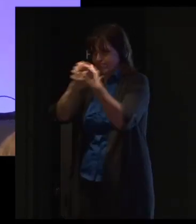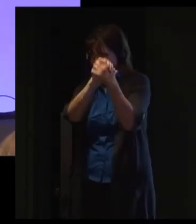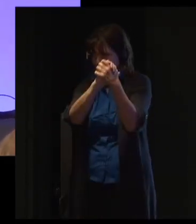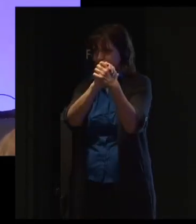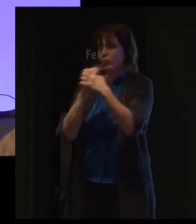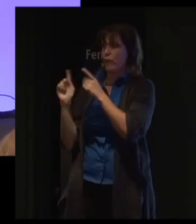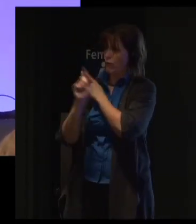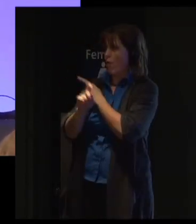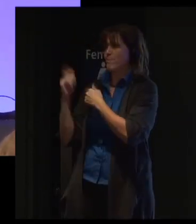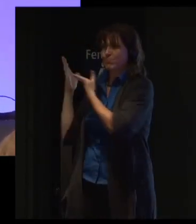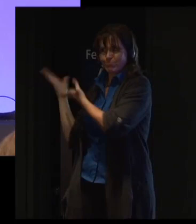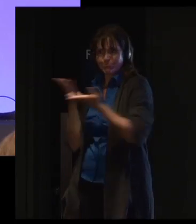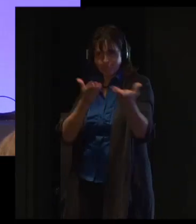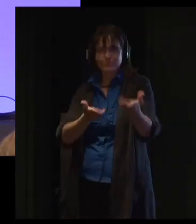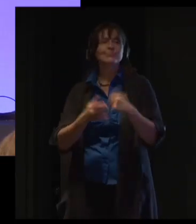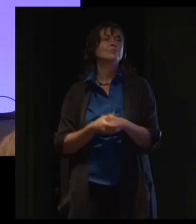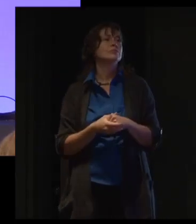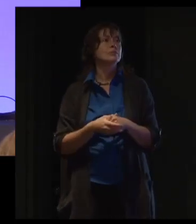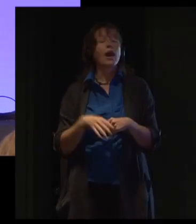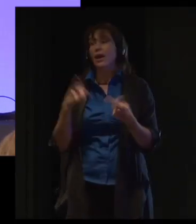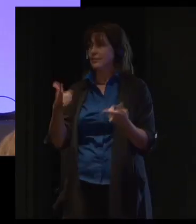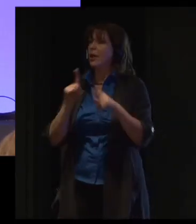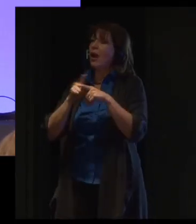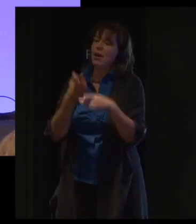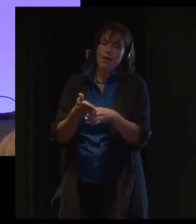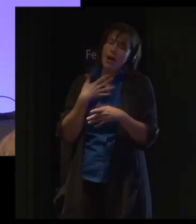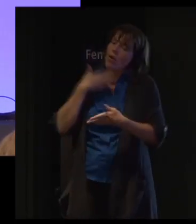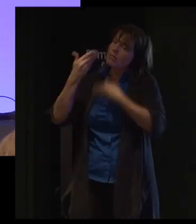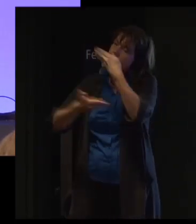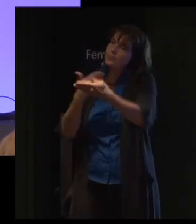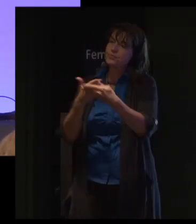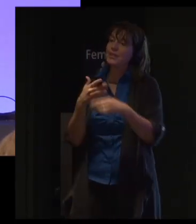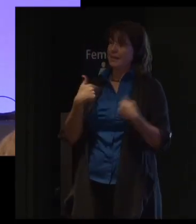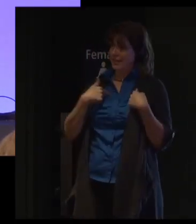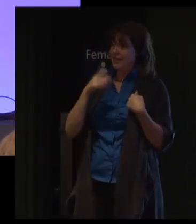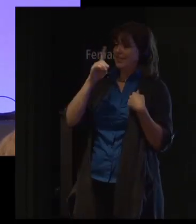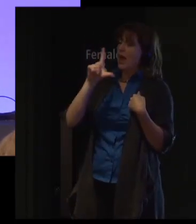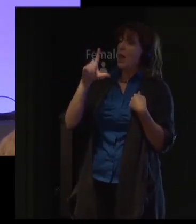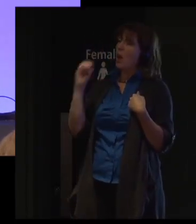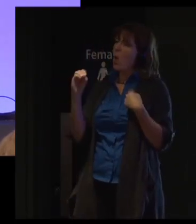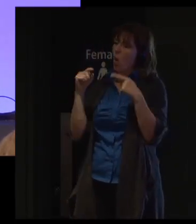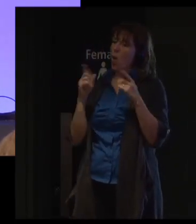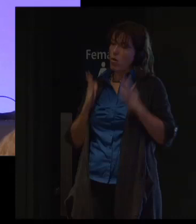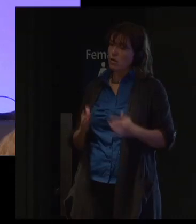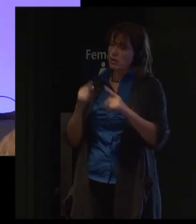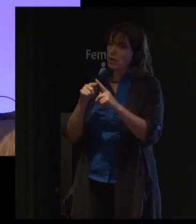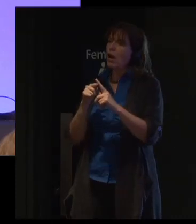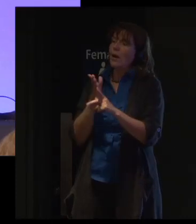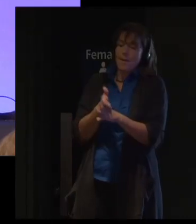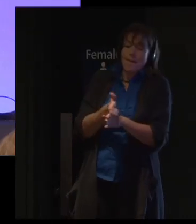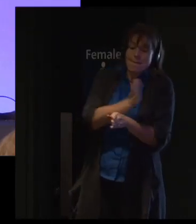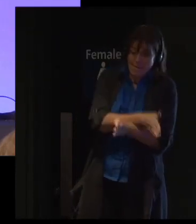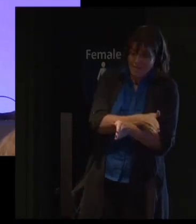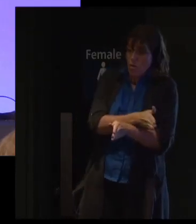have to do before and during a match day as a DLO. There are three